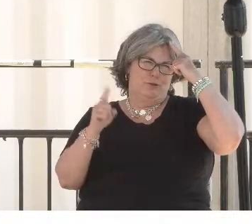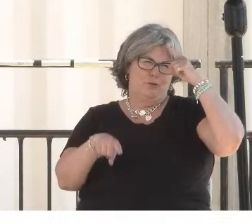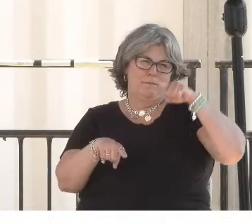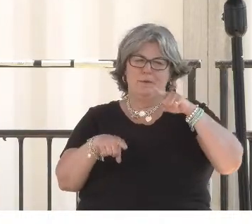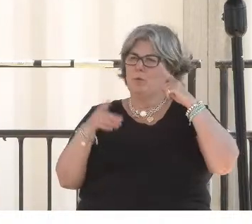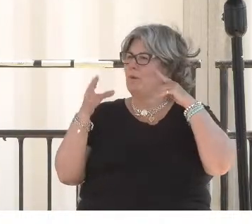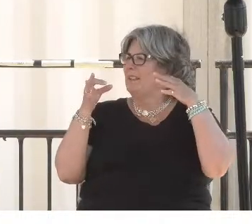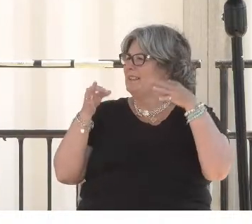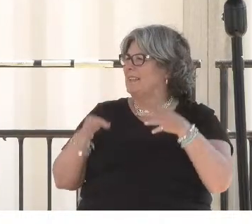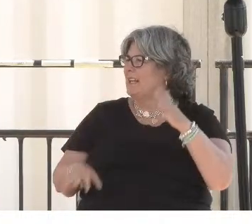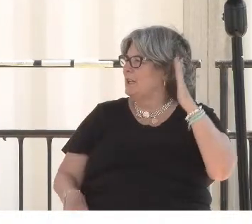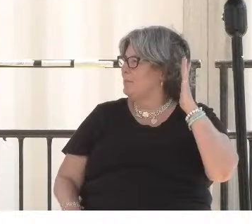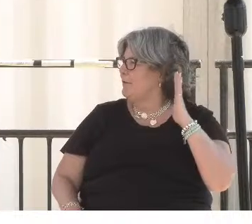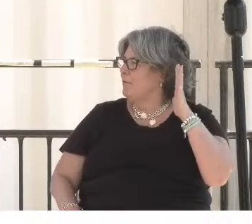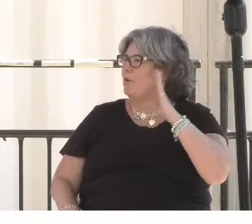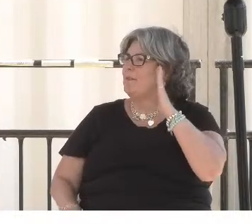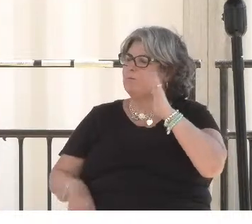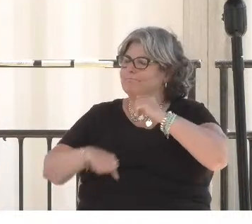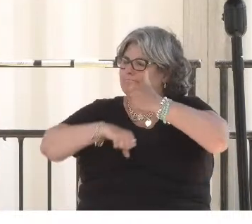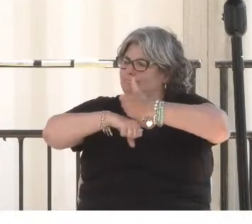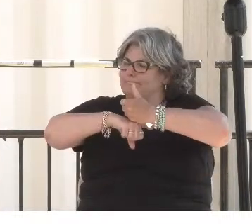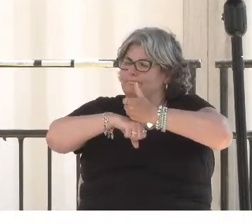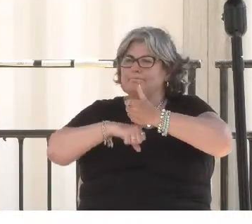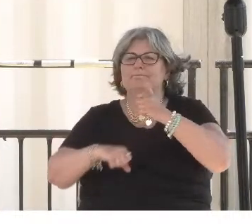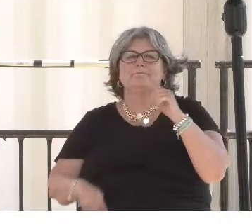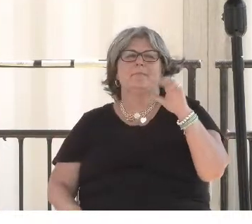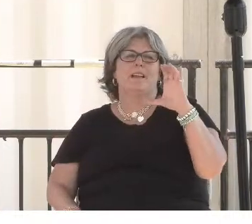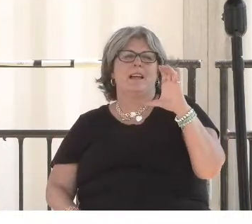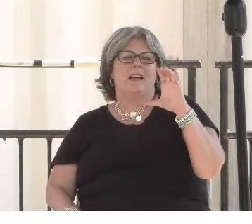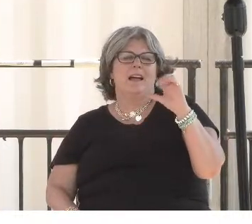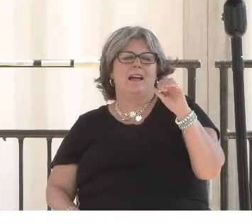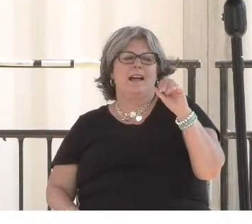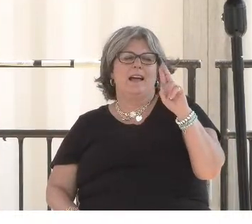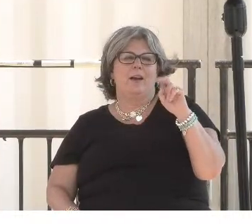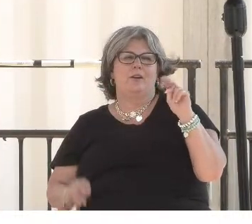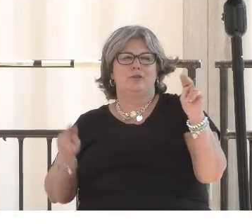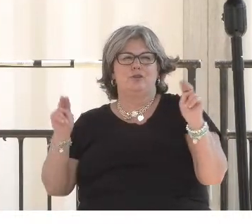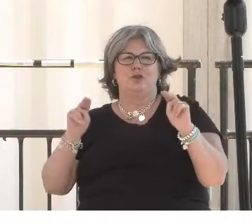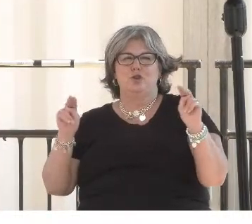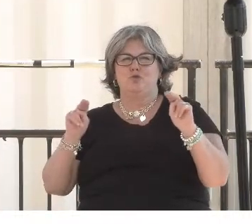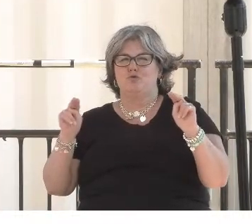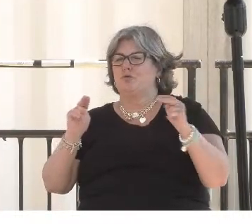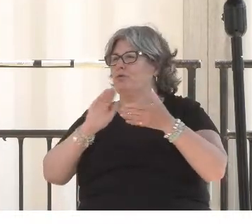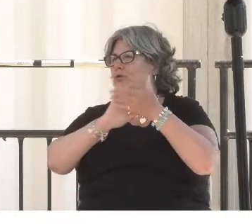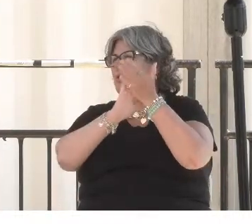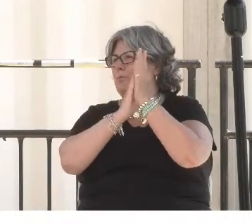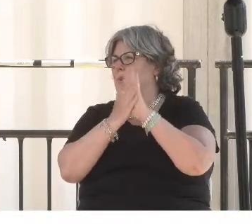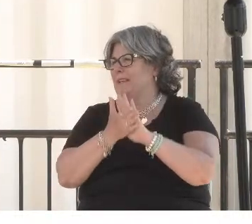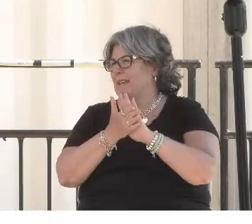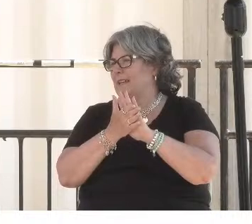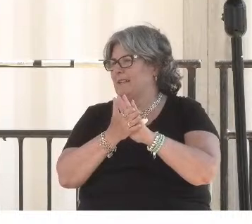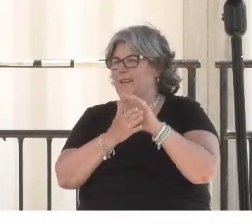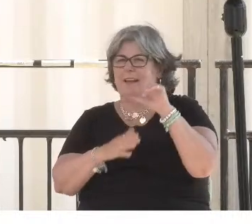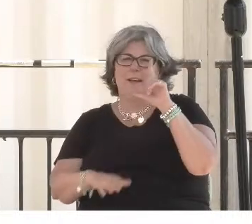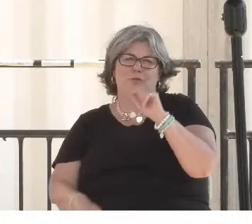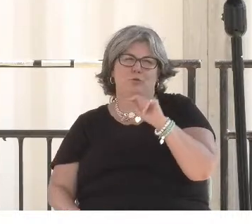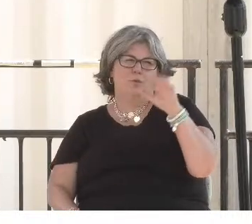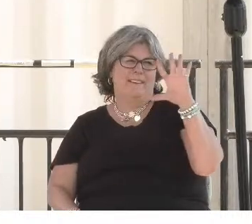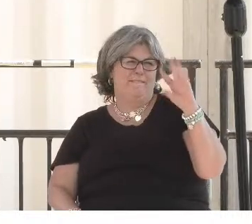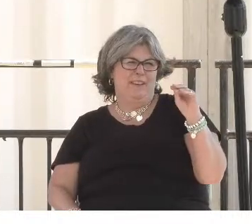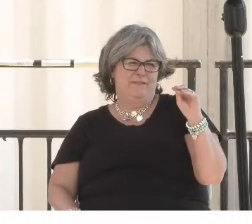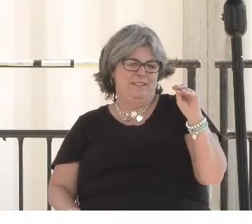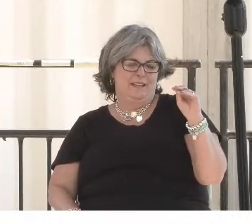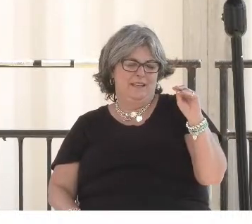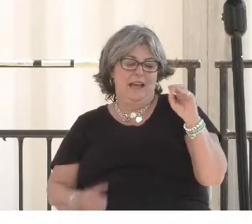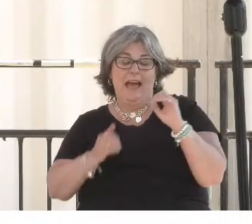decided we were going to establish a carbon neutrality plan. Our goal is to be carbon neutral no later than 2050. And